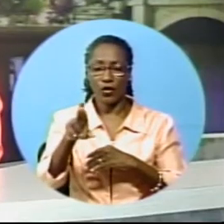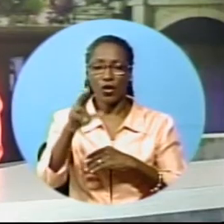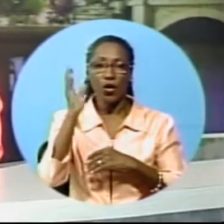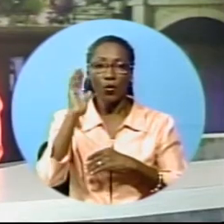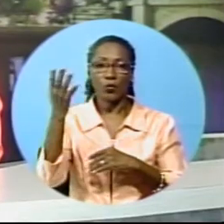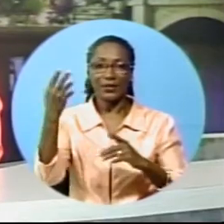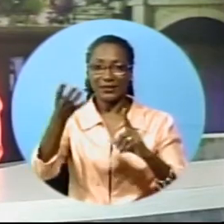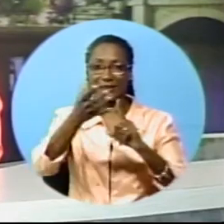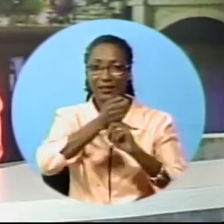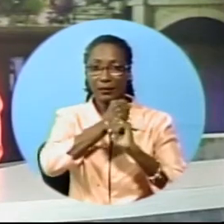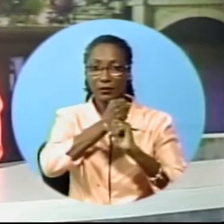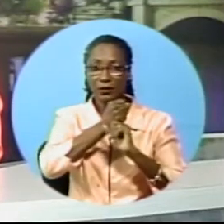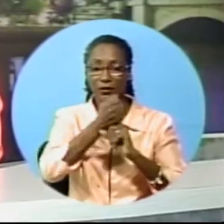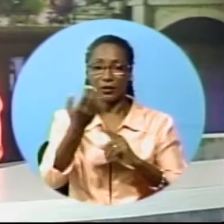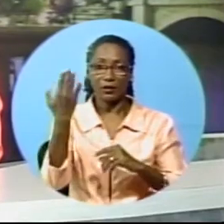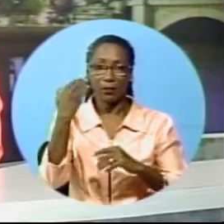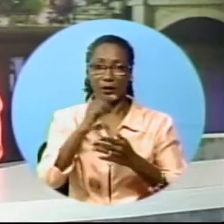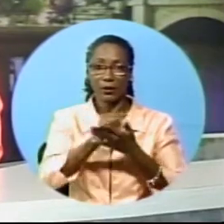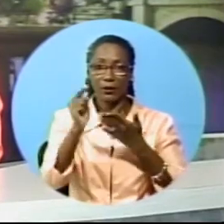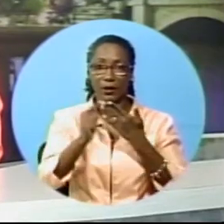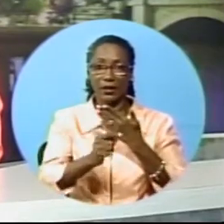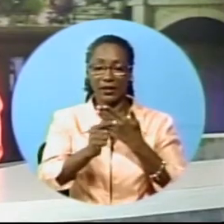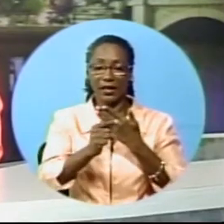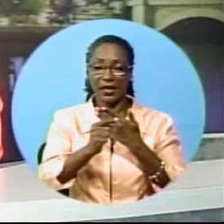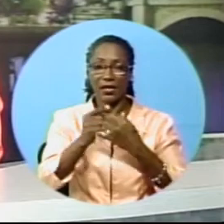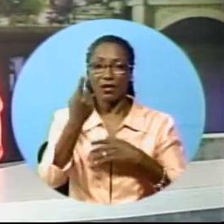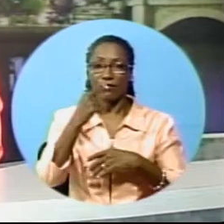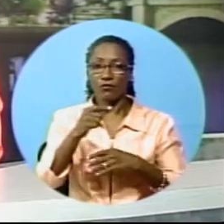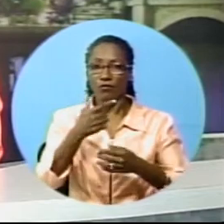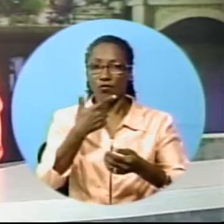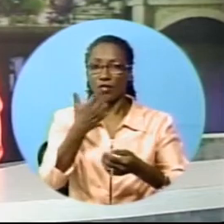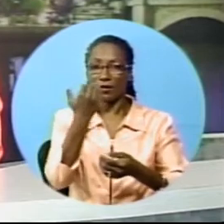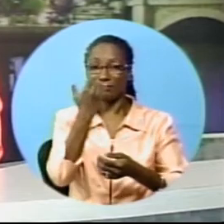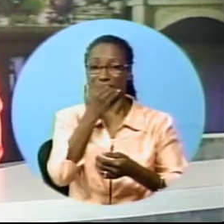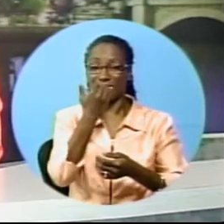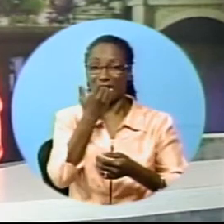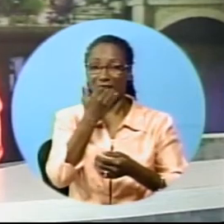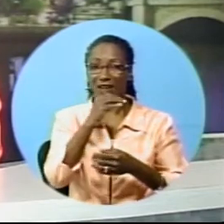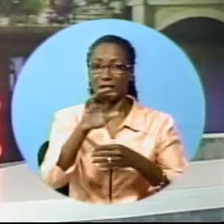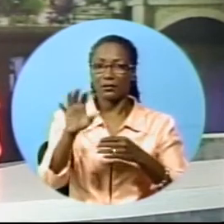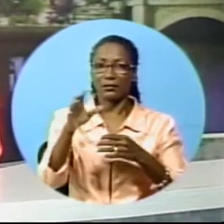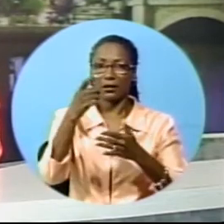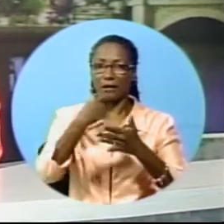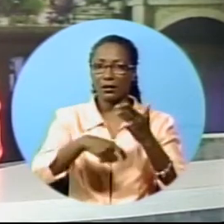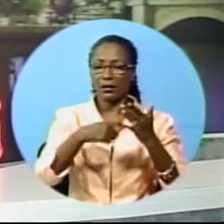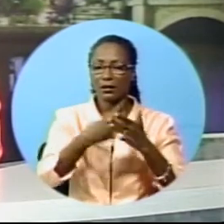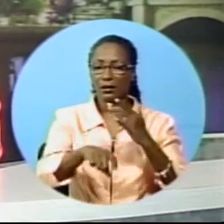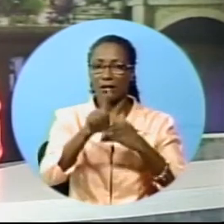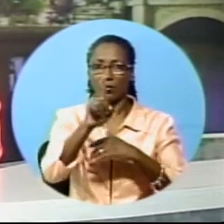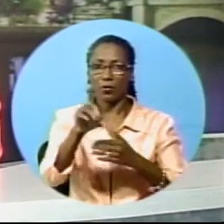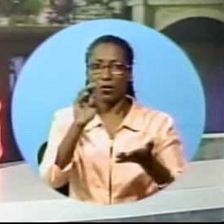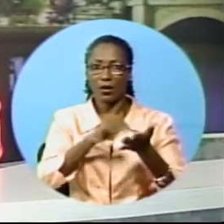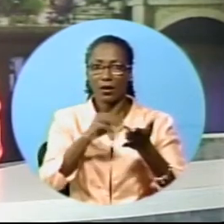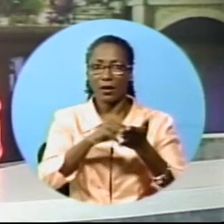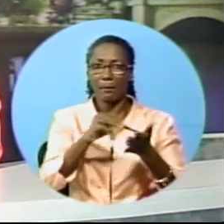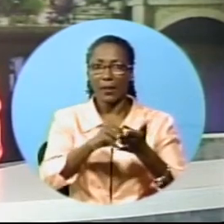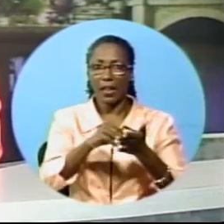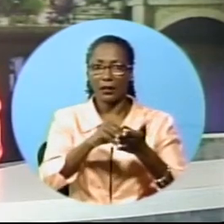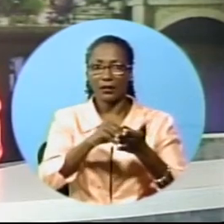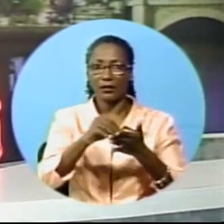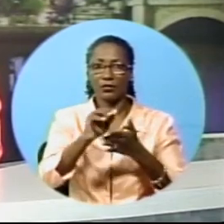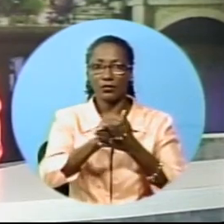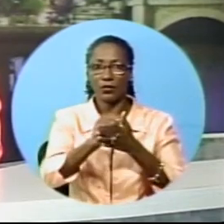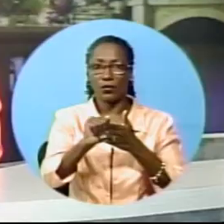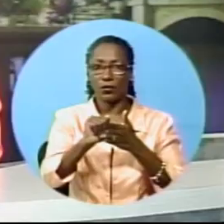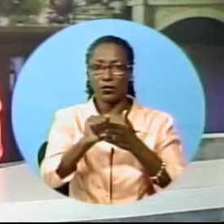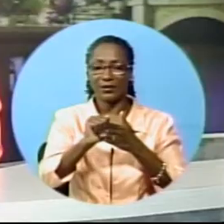$1 million. He appeared before Magistrate Douglas Frederick but was not required to plead to the indictable charges of possession, possession